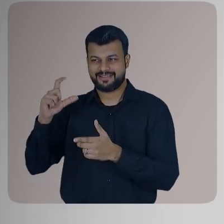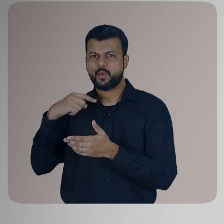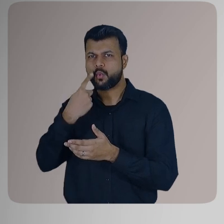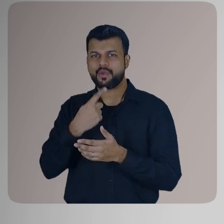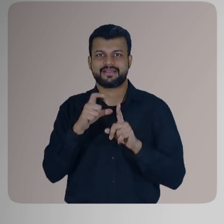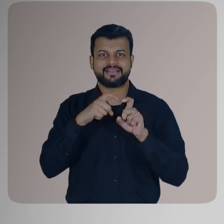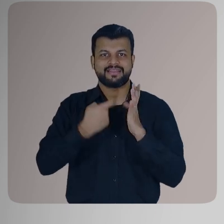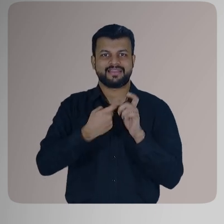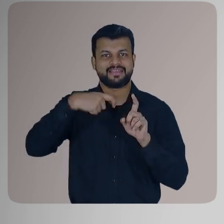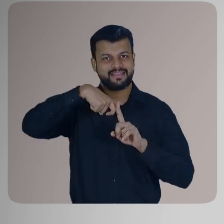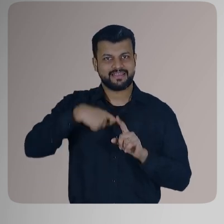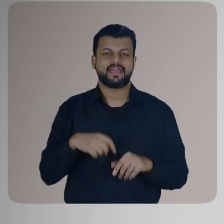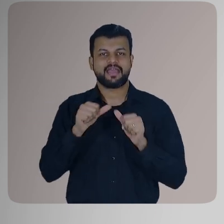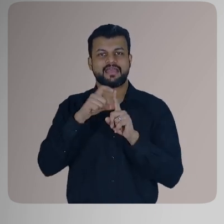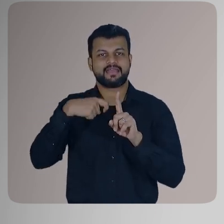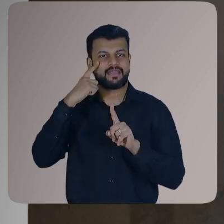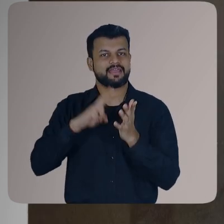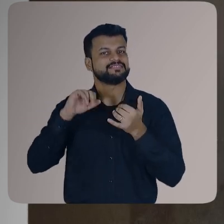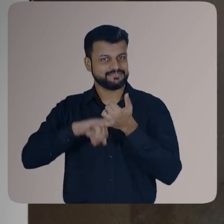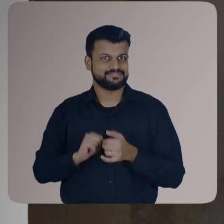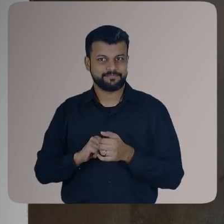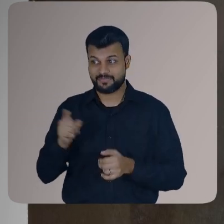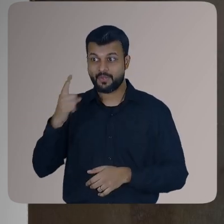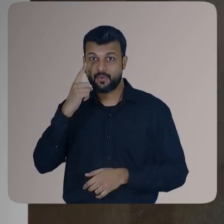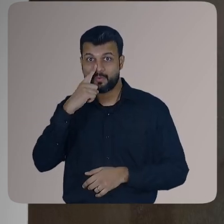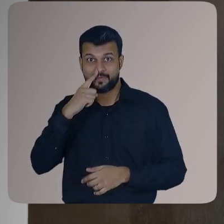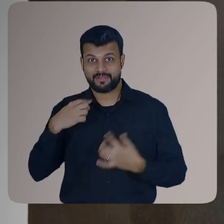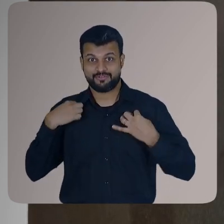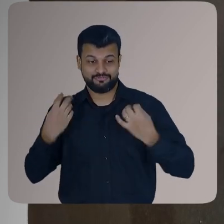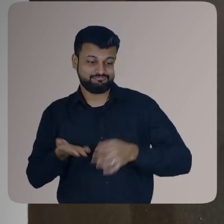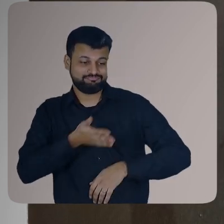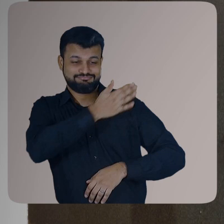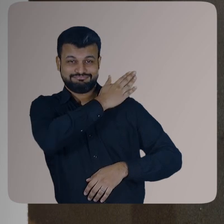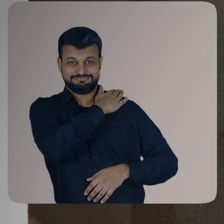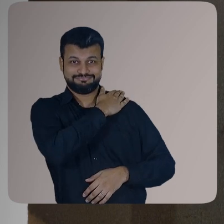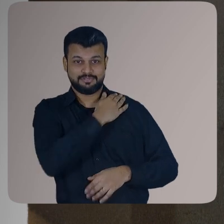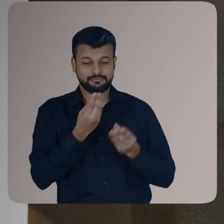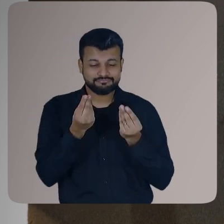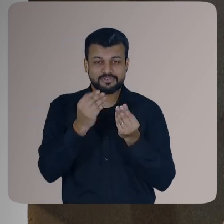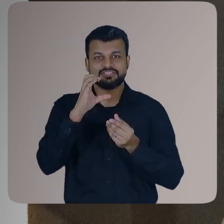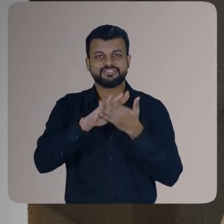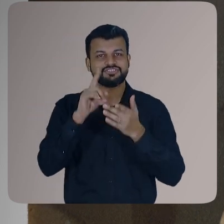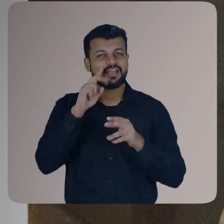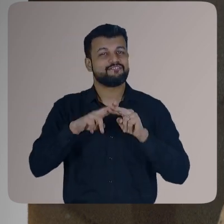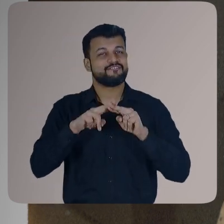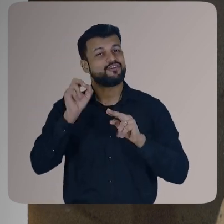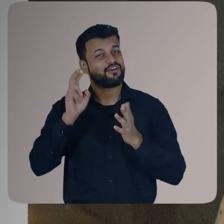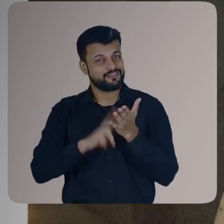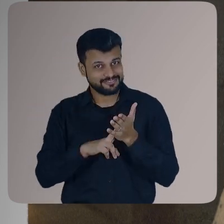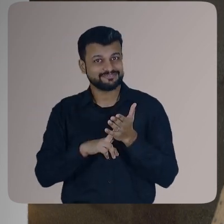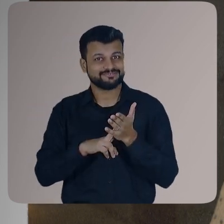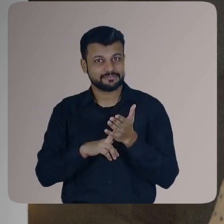The Maharani is gracefully seated on a sofa in profile, wearing a beautiful chiffon sari. Known for her love of